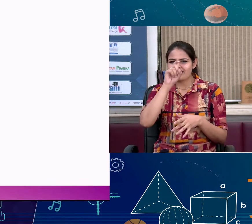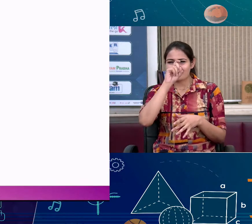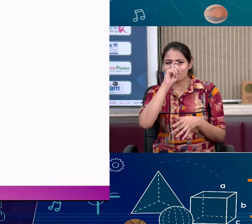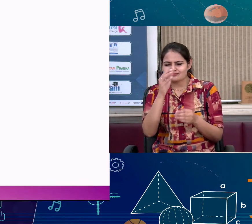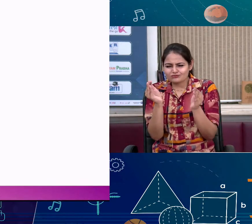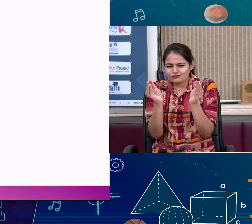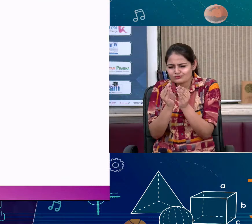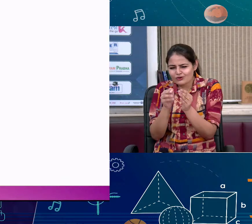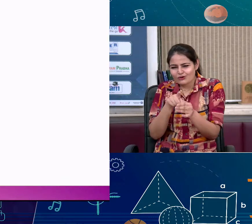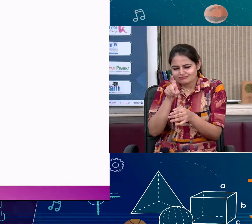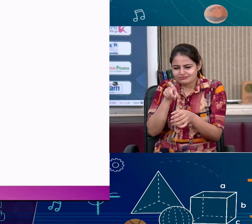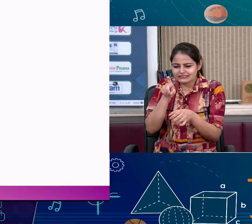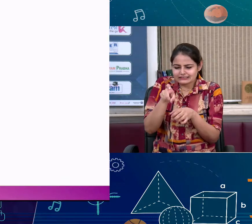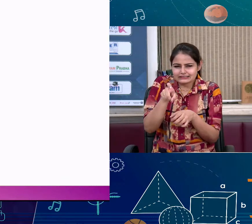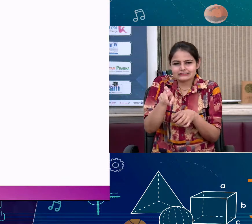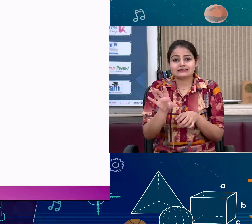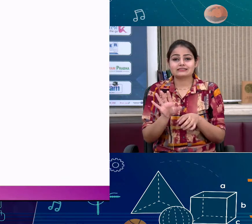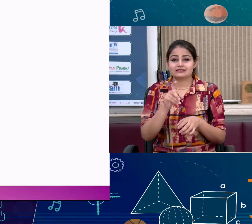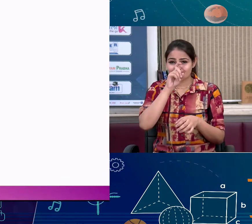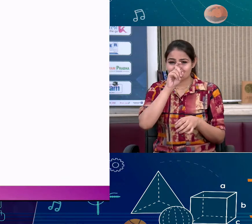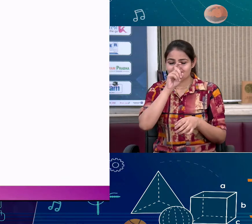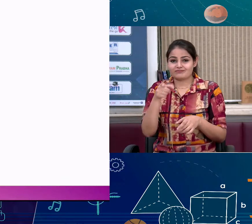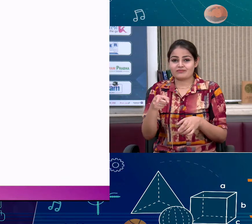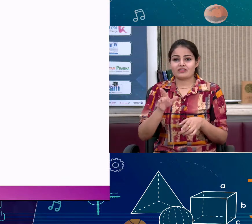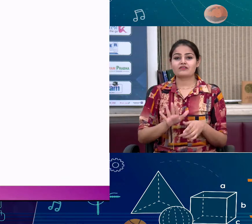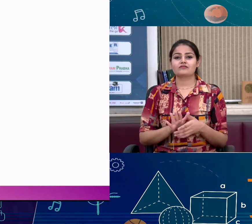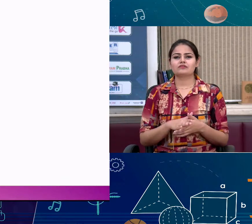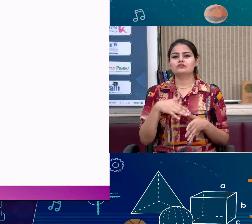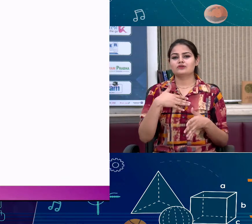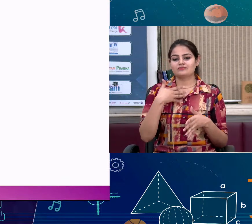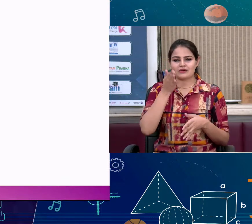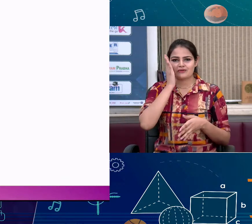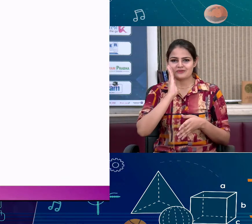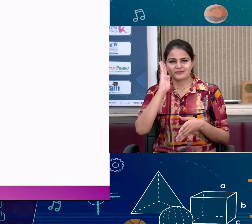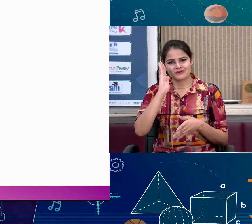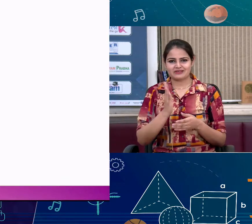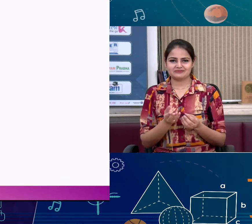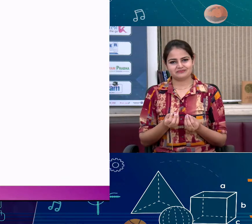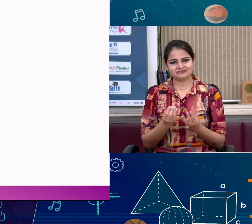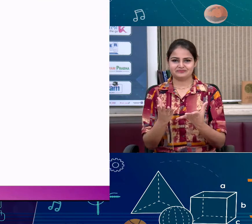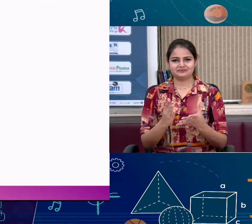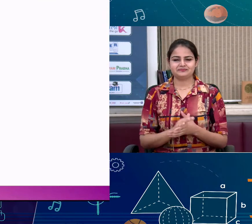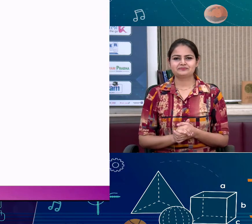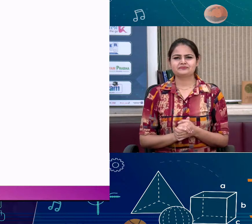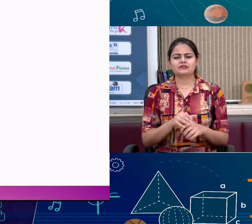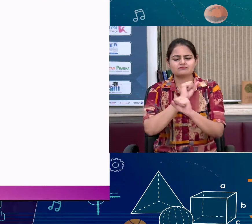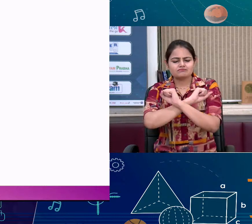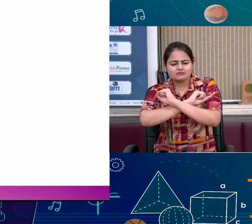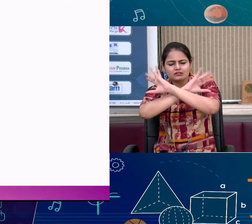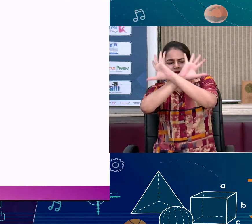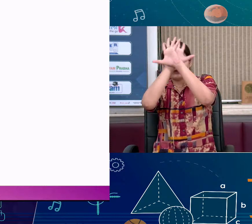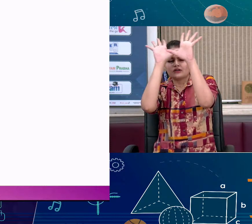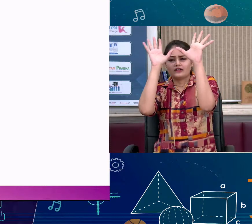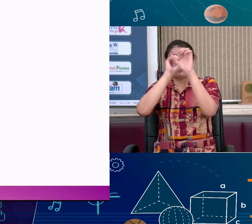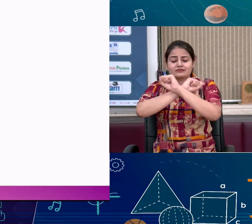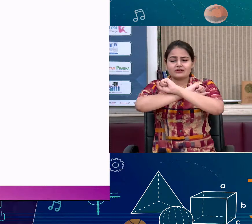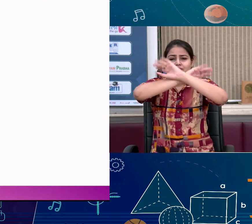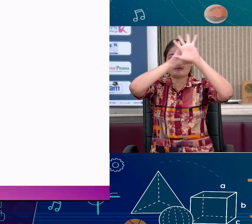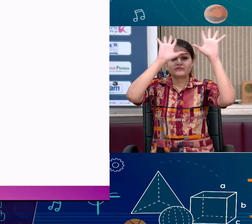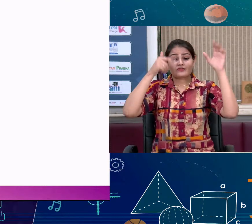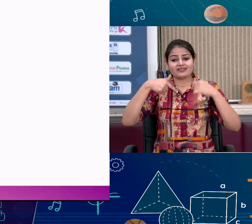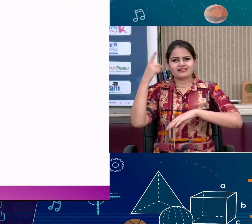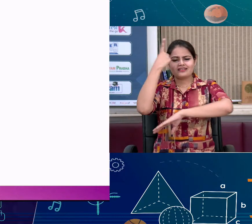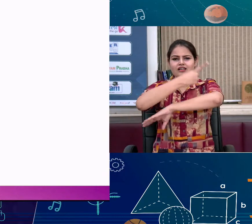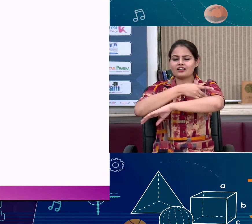Now let's look at the second stanza. Let me recite the poem for you. Wake up, it's a lovely